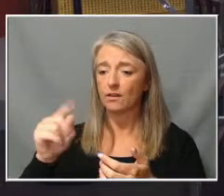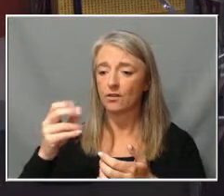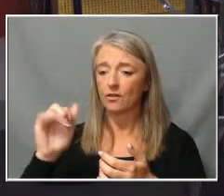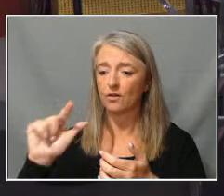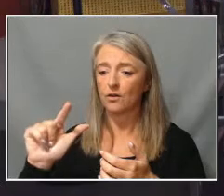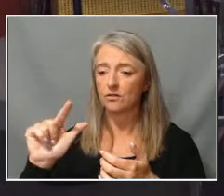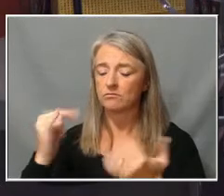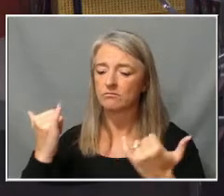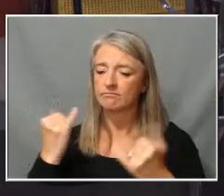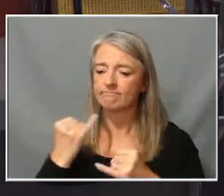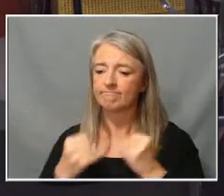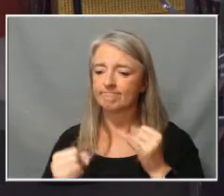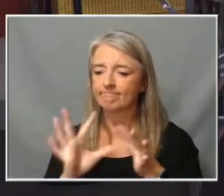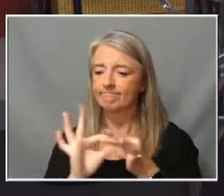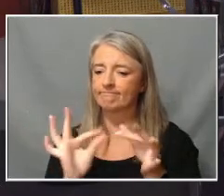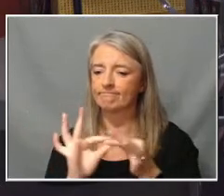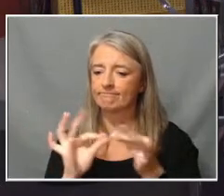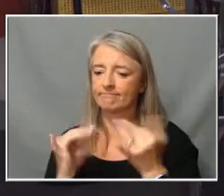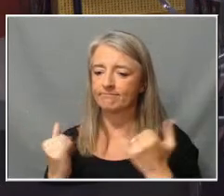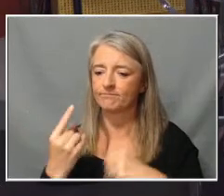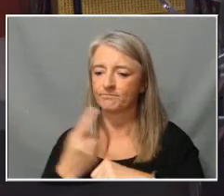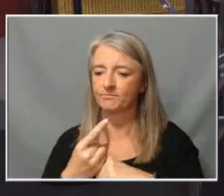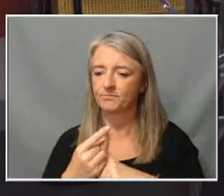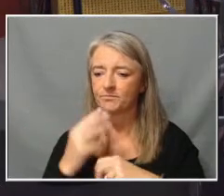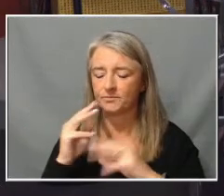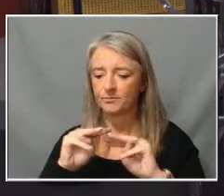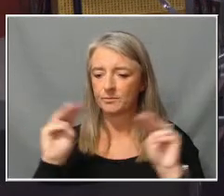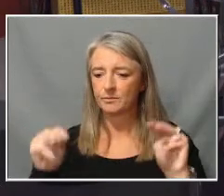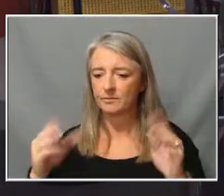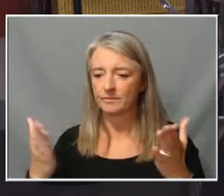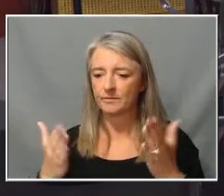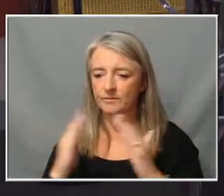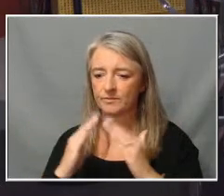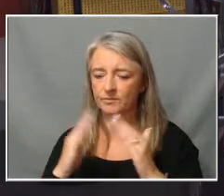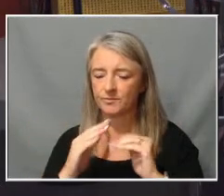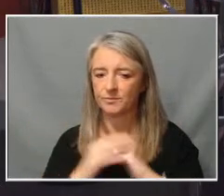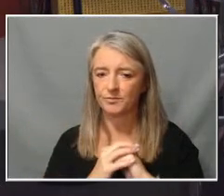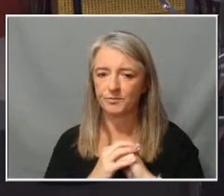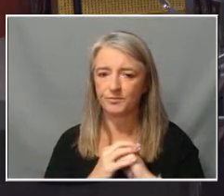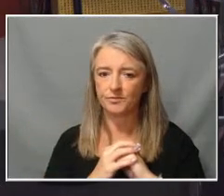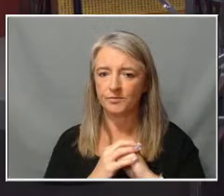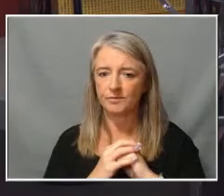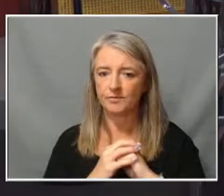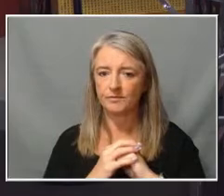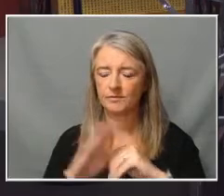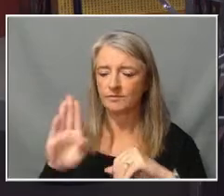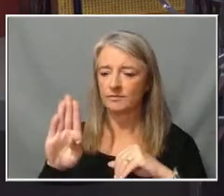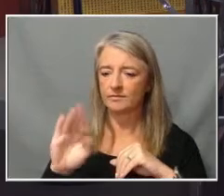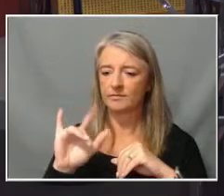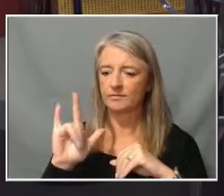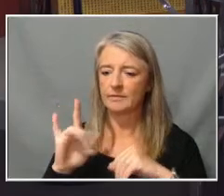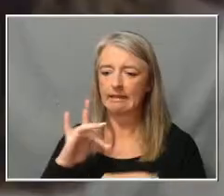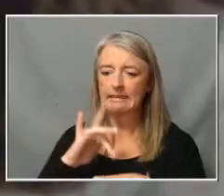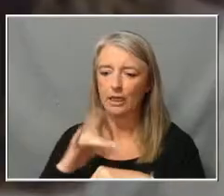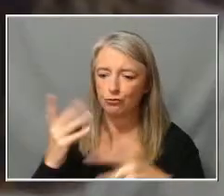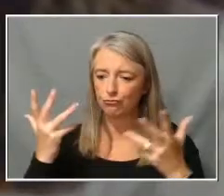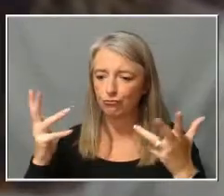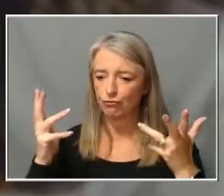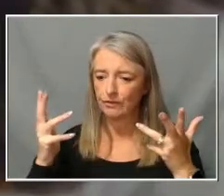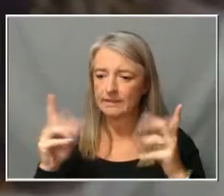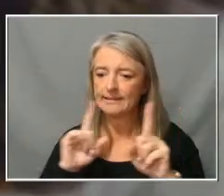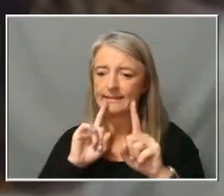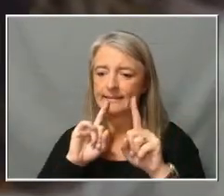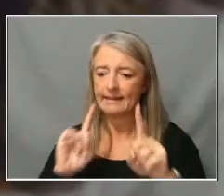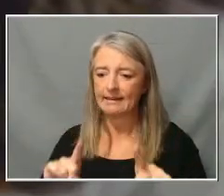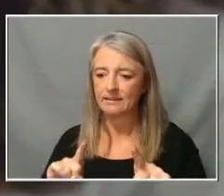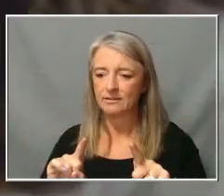this conversation and the fact that this exhibit is here in town? Well, I think Billy touched on it also, is cancer is a